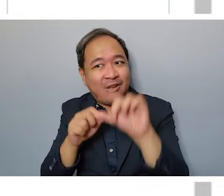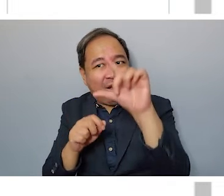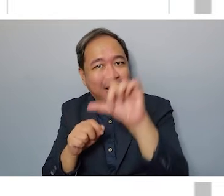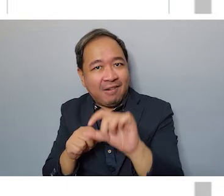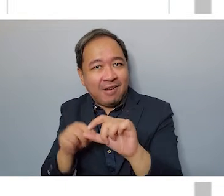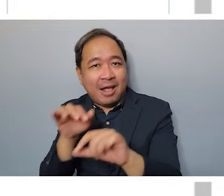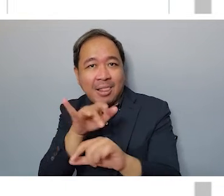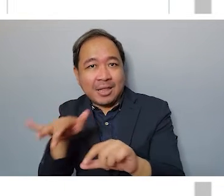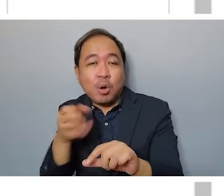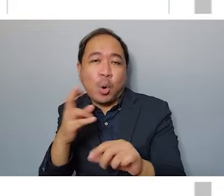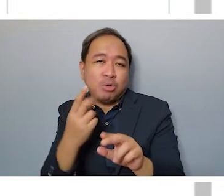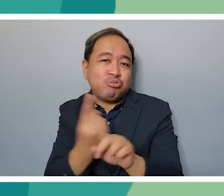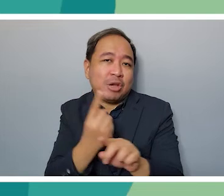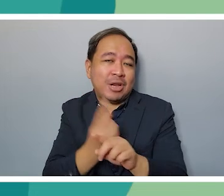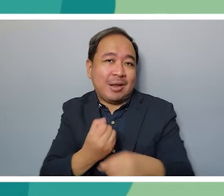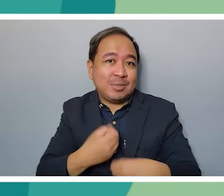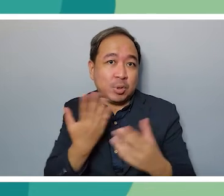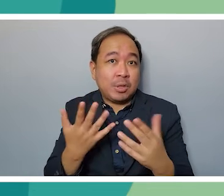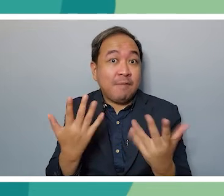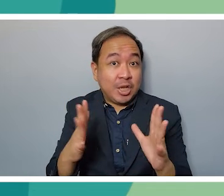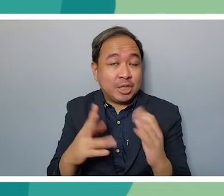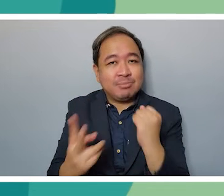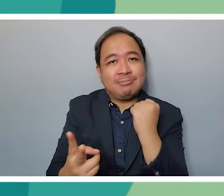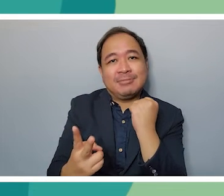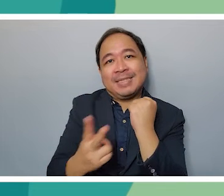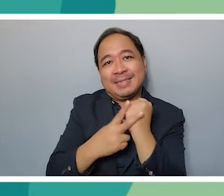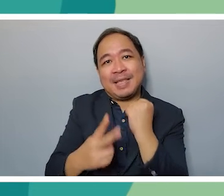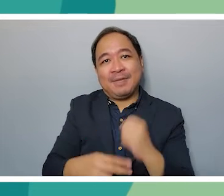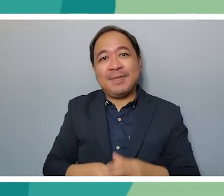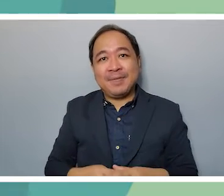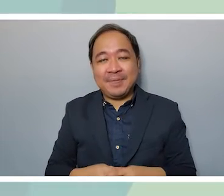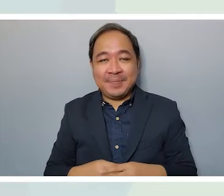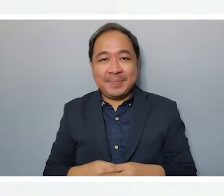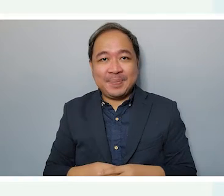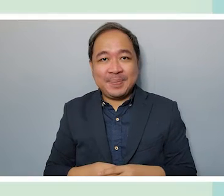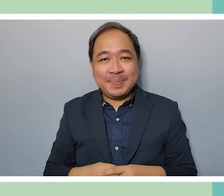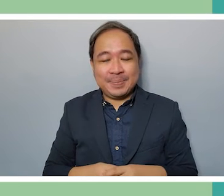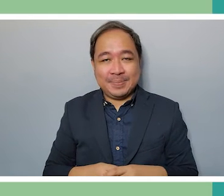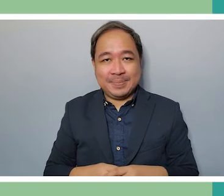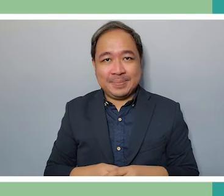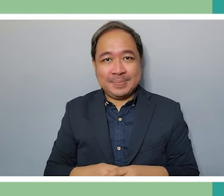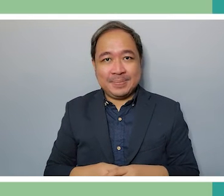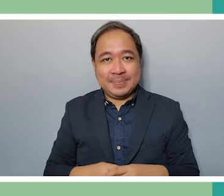regular expressions. When you're done, click your desired save option.